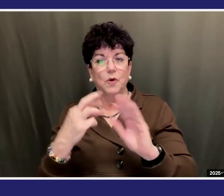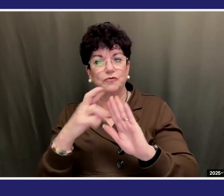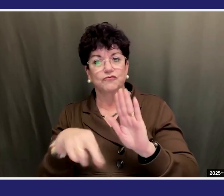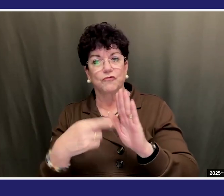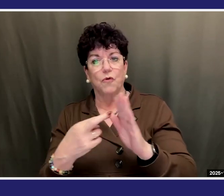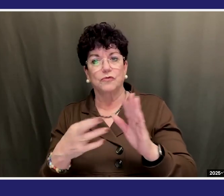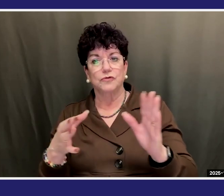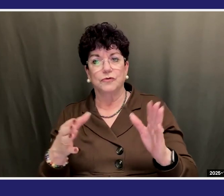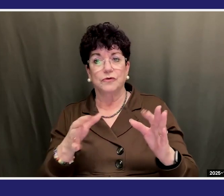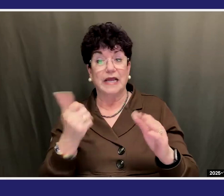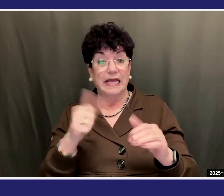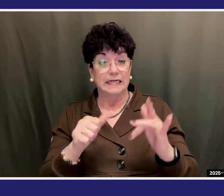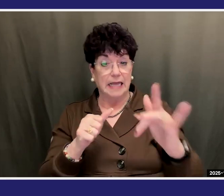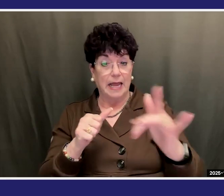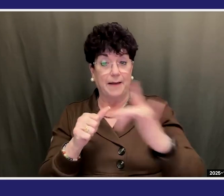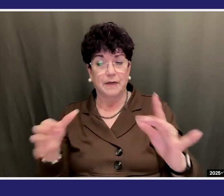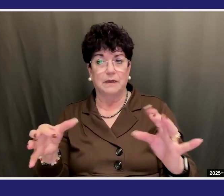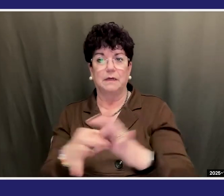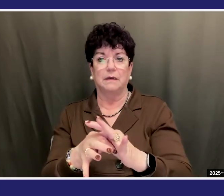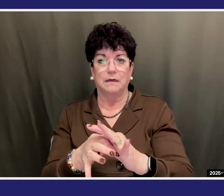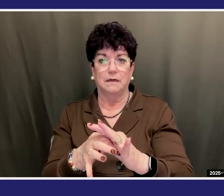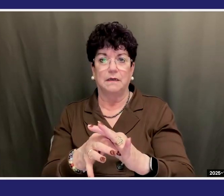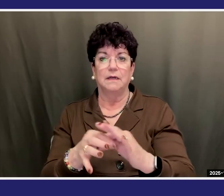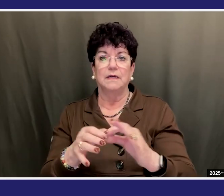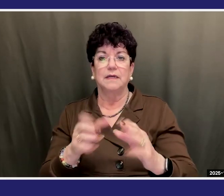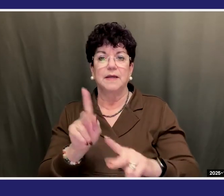gaps and improving health outcomes.